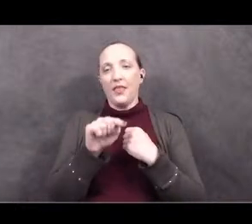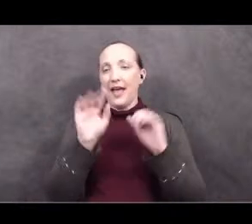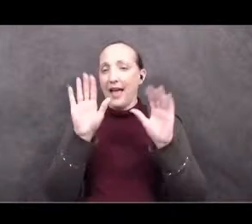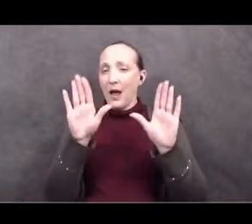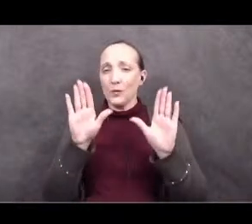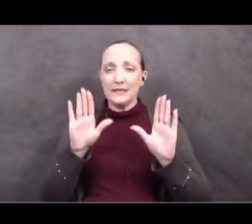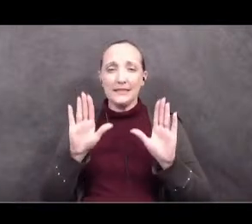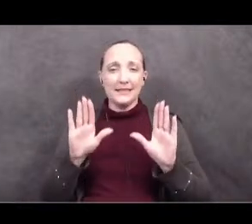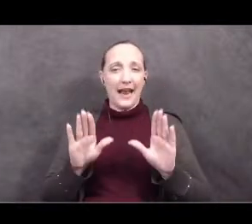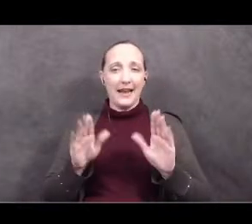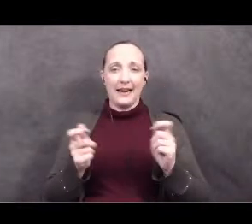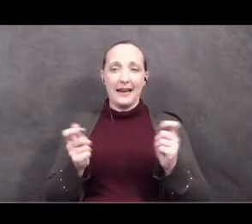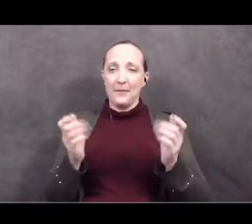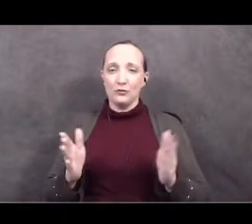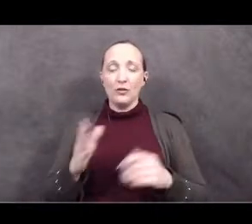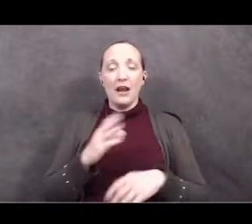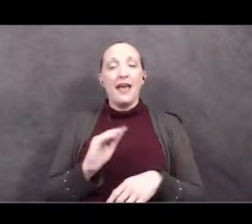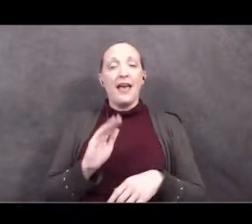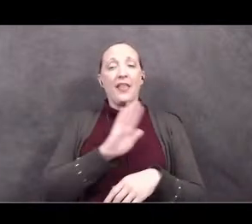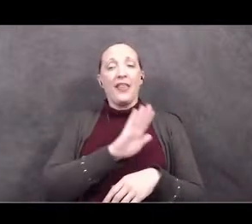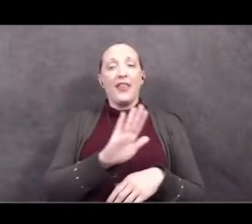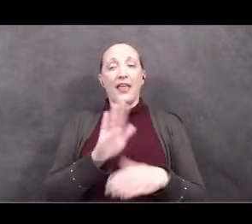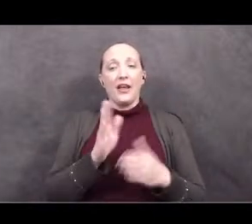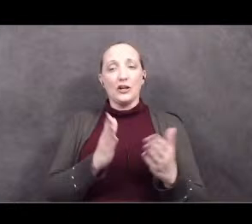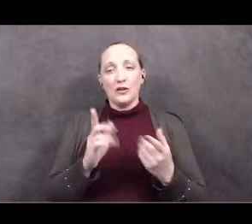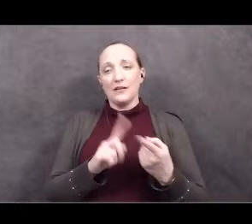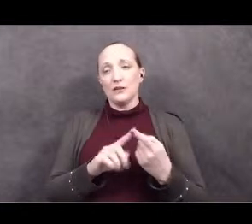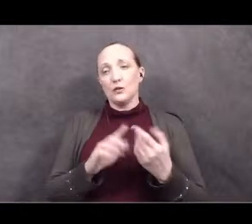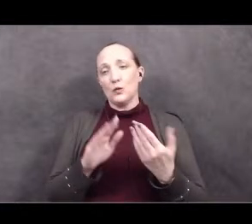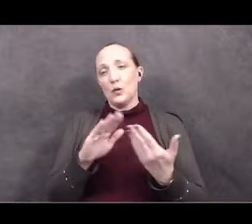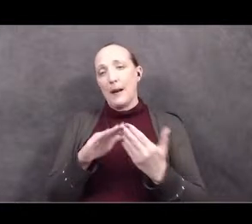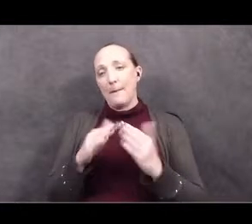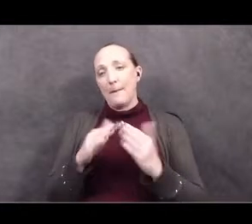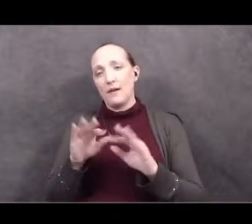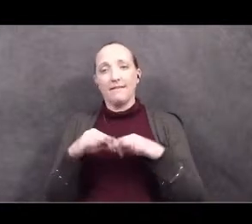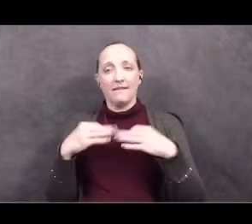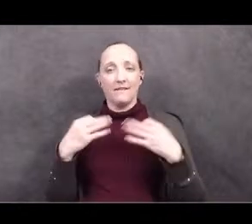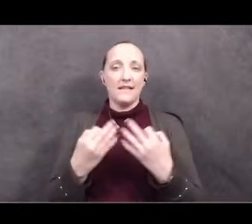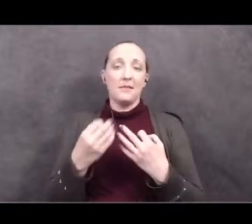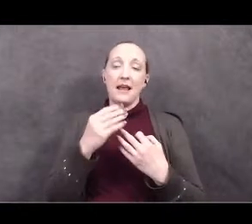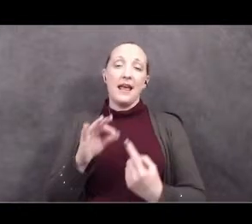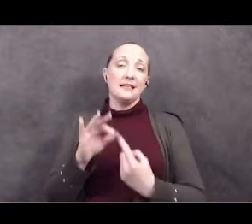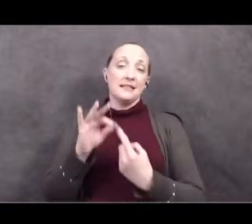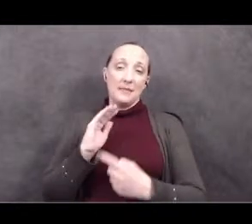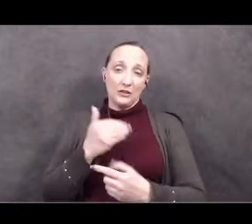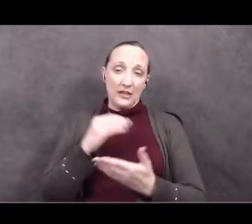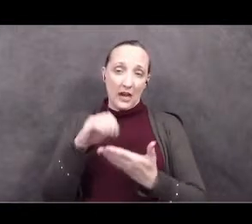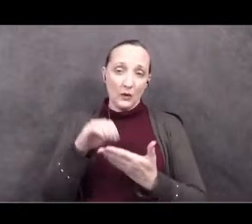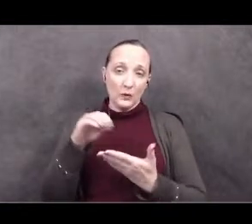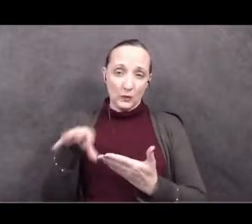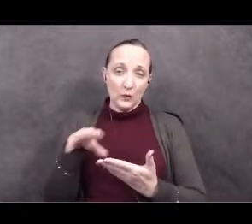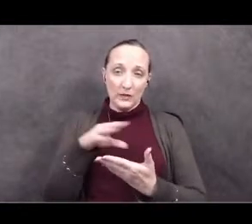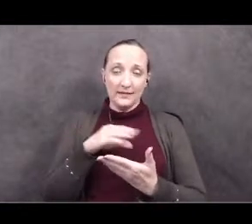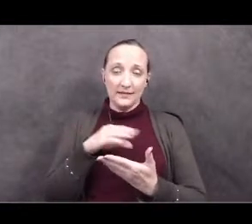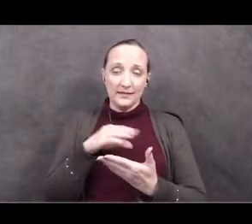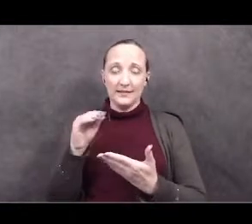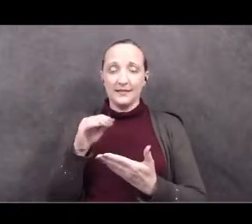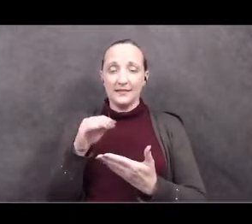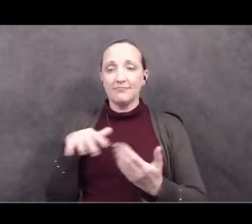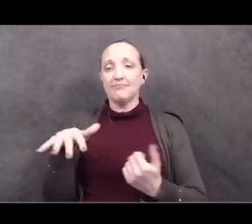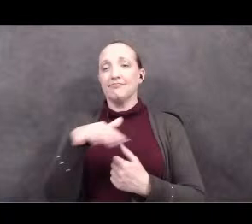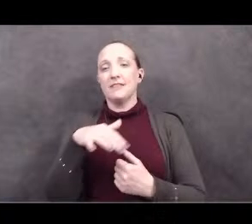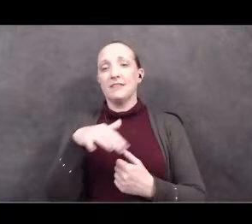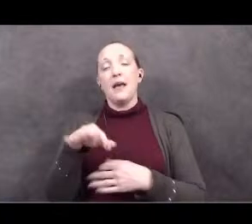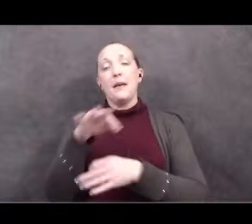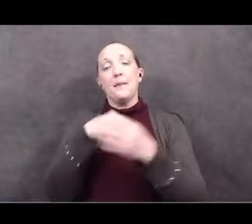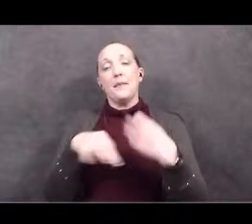administrators uh and their service to the community to the families uh especially our students and and the hard work so on behalf of the